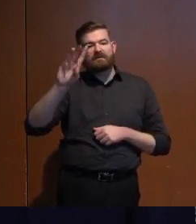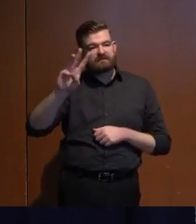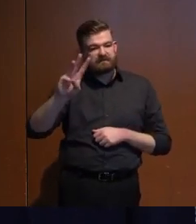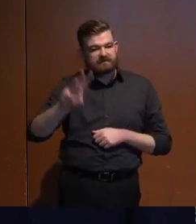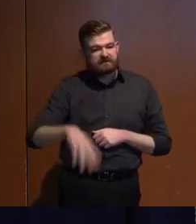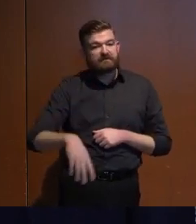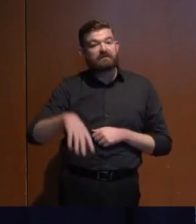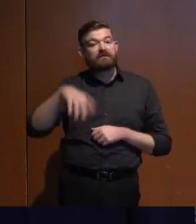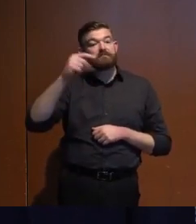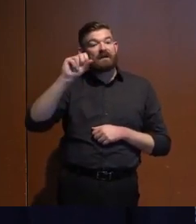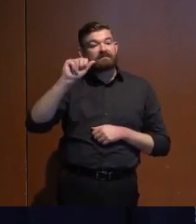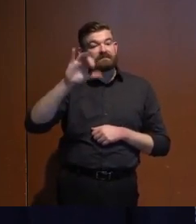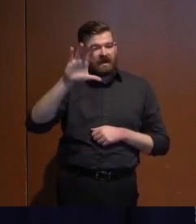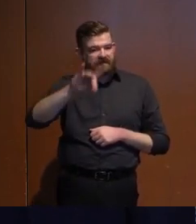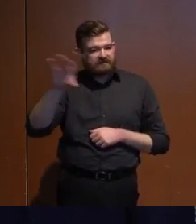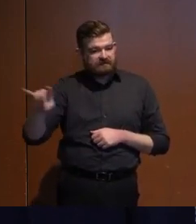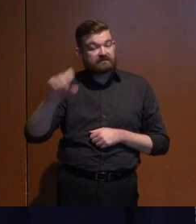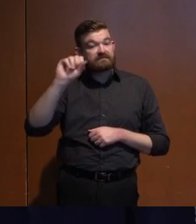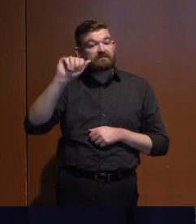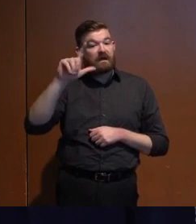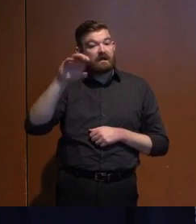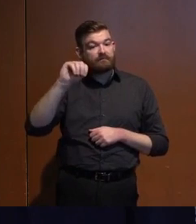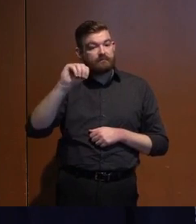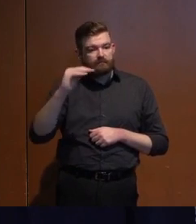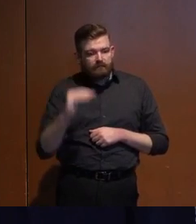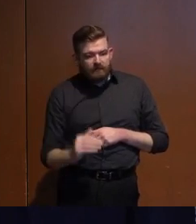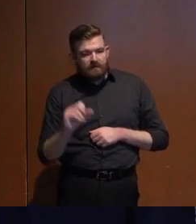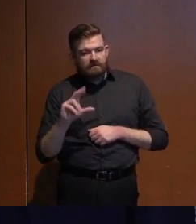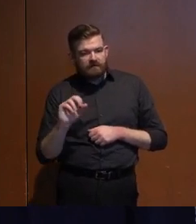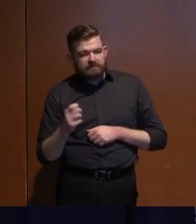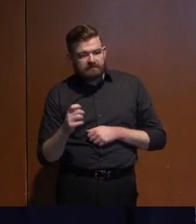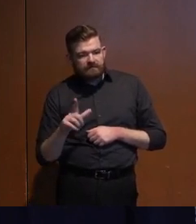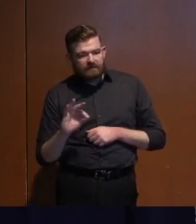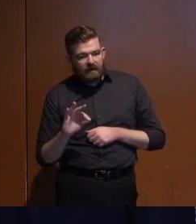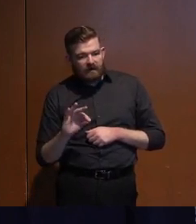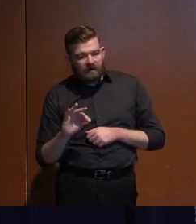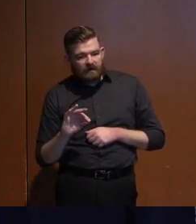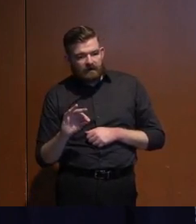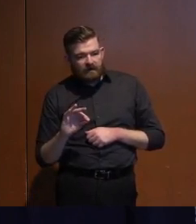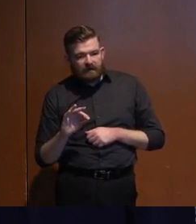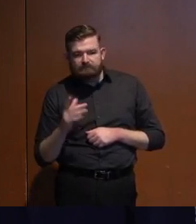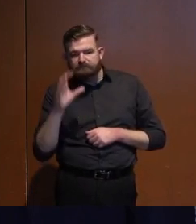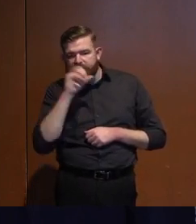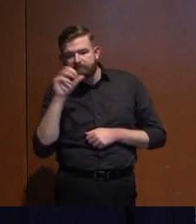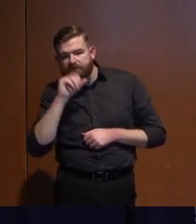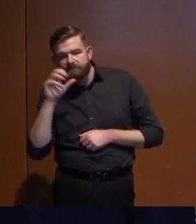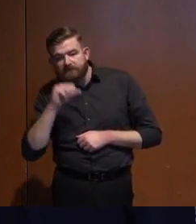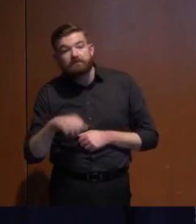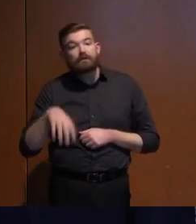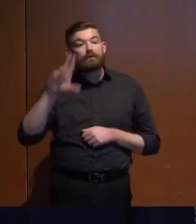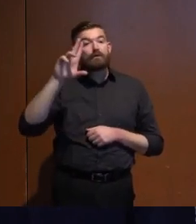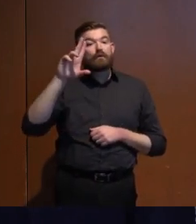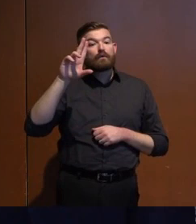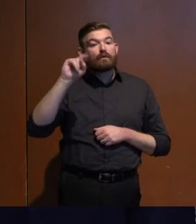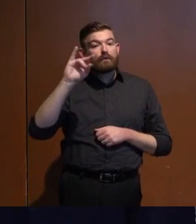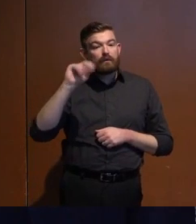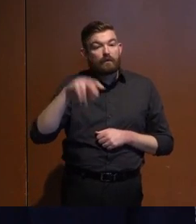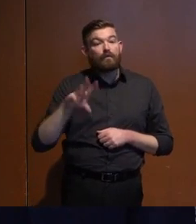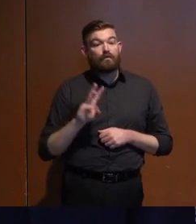Passaic 88, Somerset 29, Sussex 13, Warren 132,